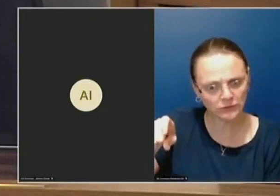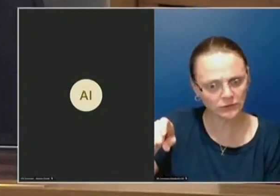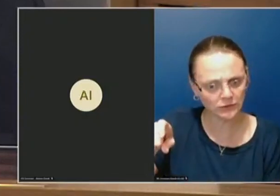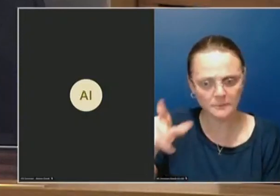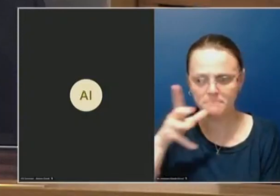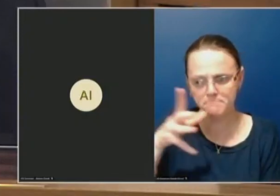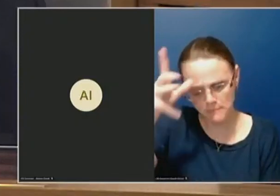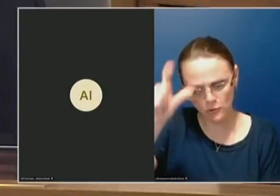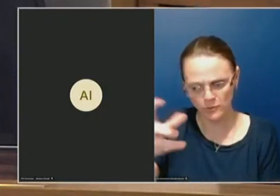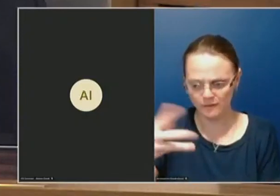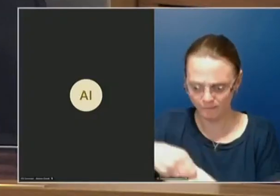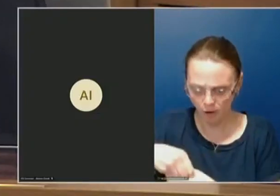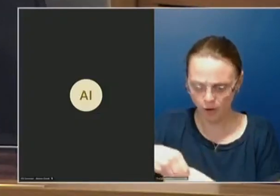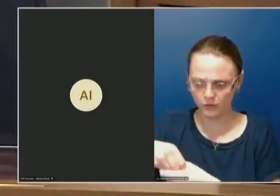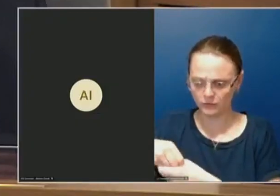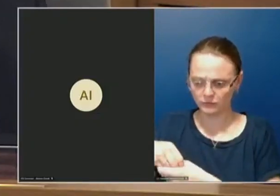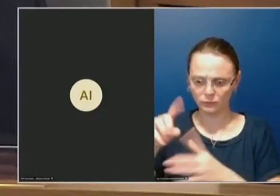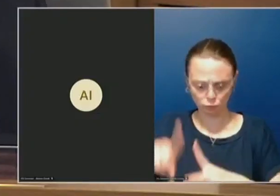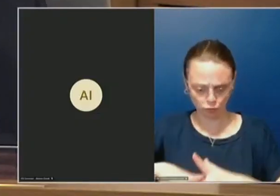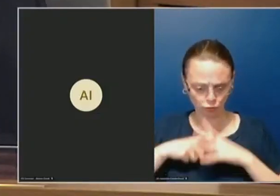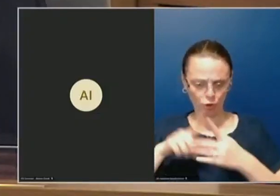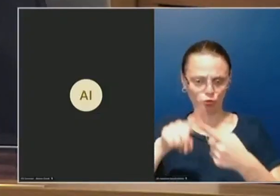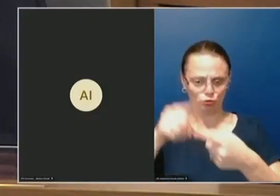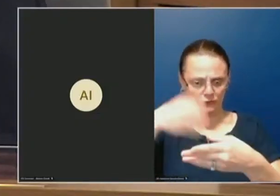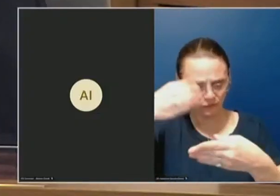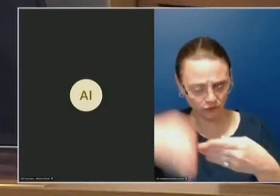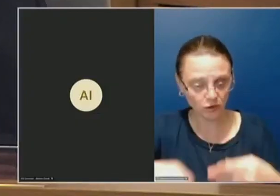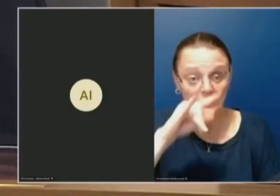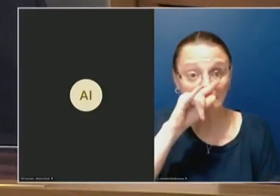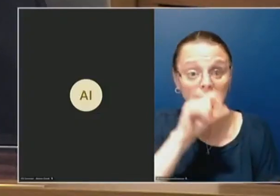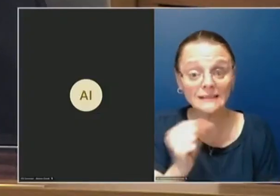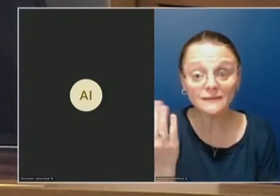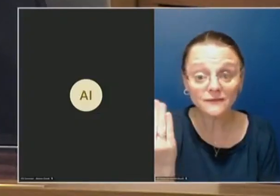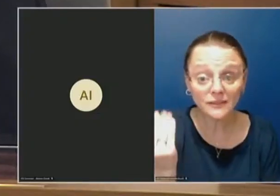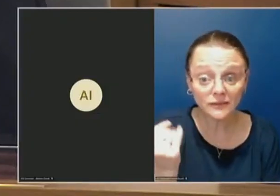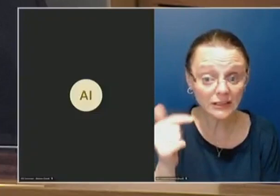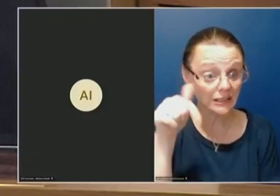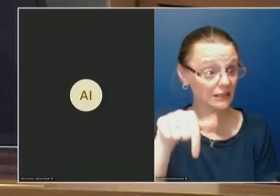way. When a child is 15 years old in Oregon,